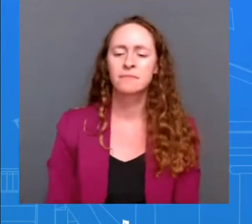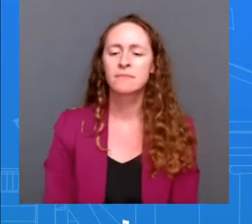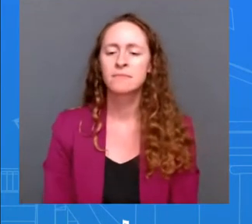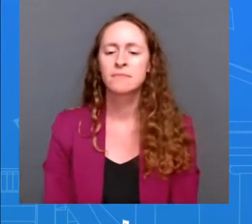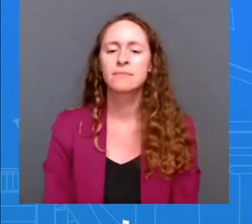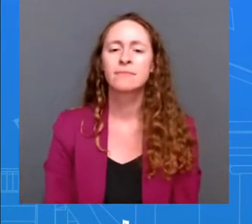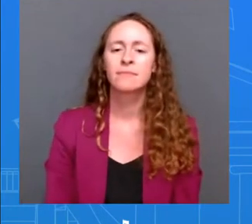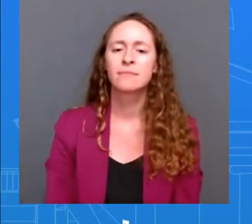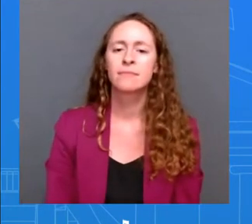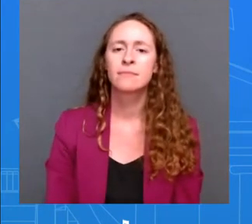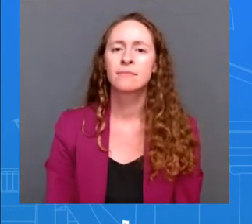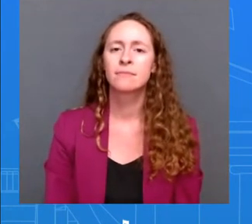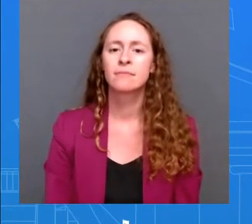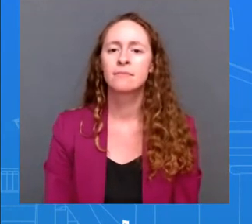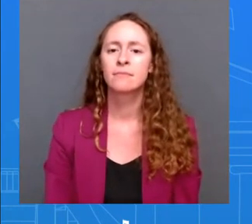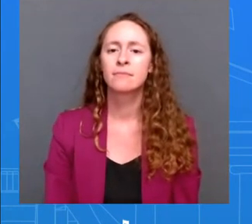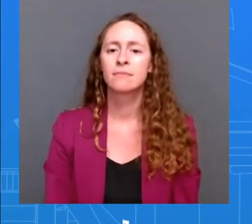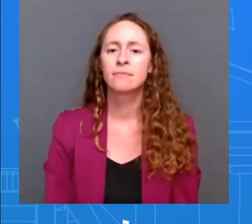D.C.?